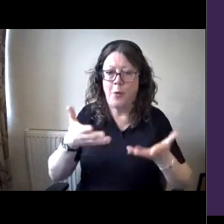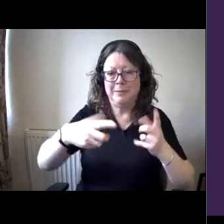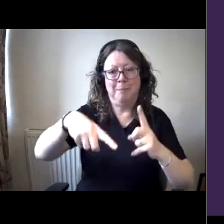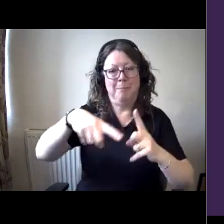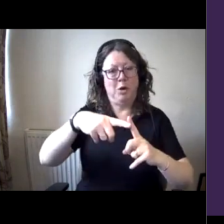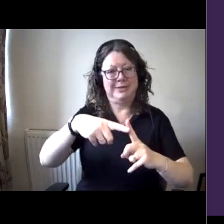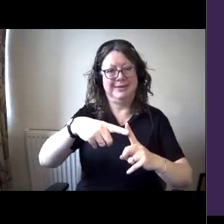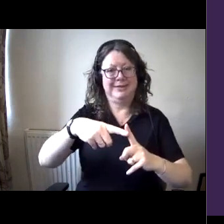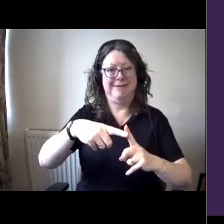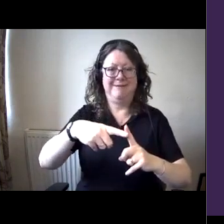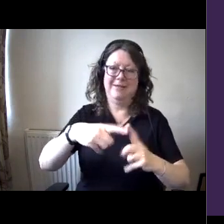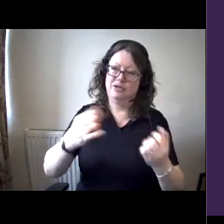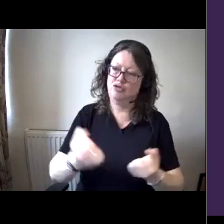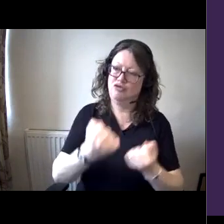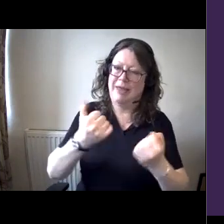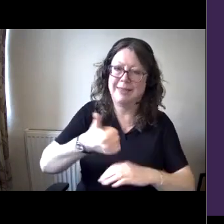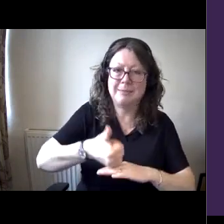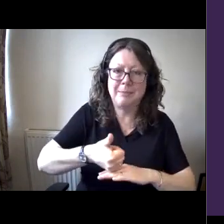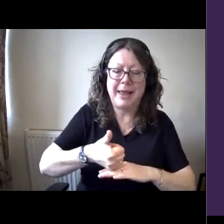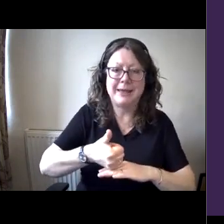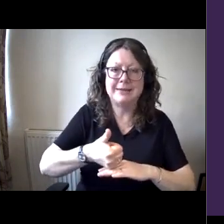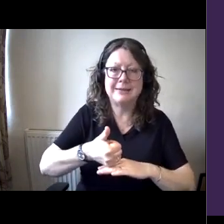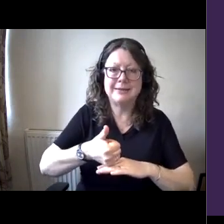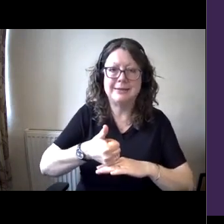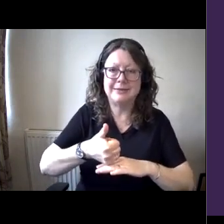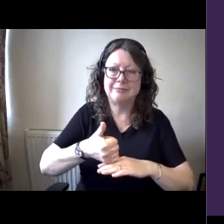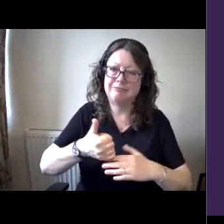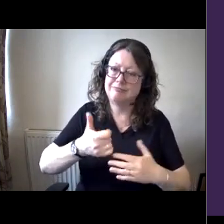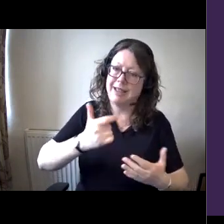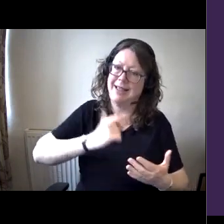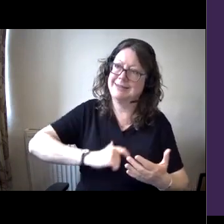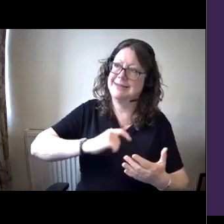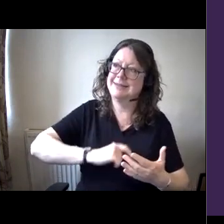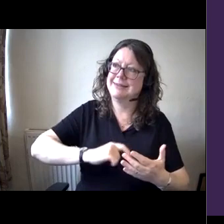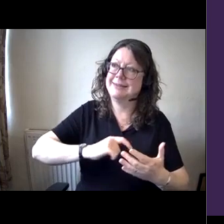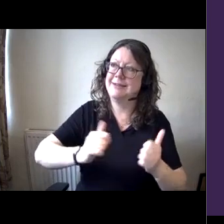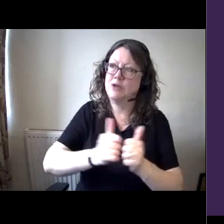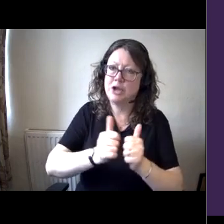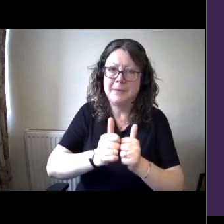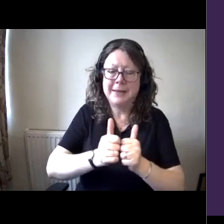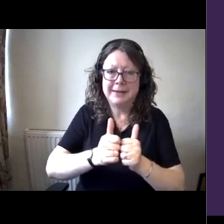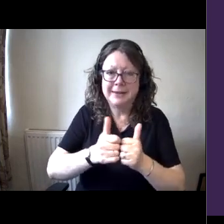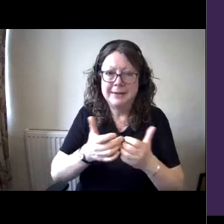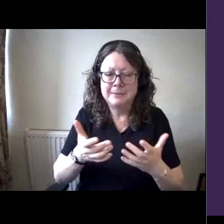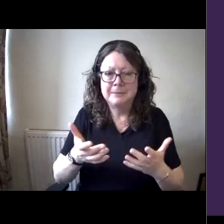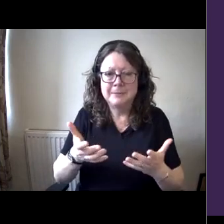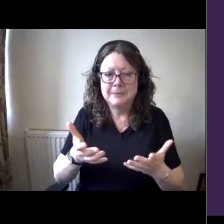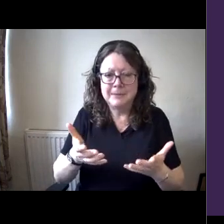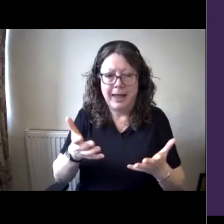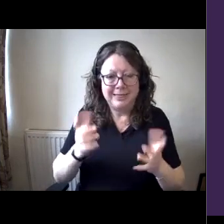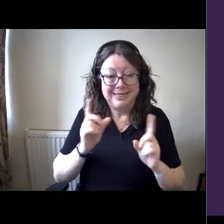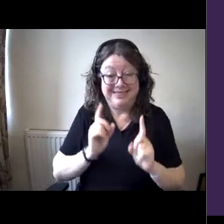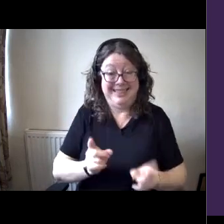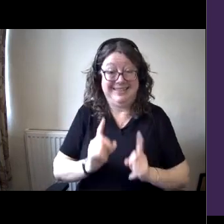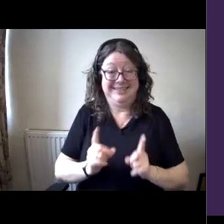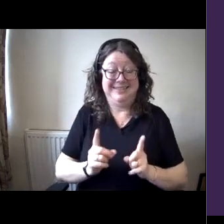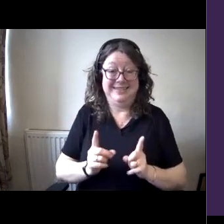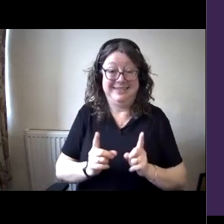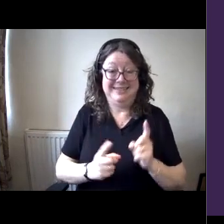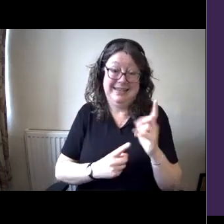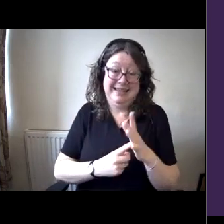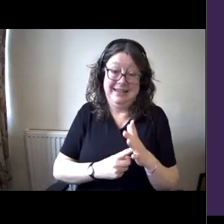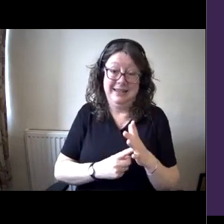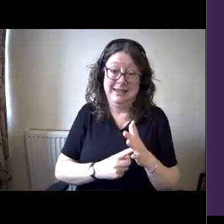in what I'm doing? Am I making sure to say that with the way you're thinking is